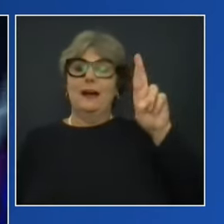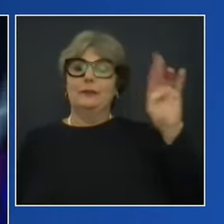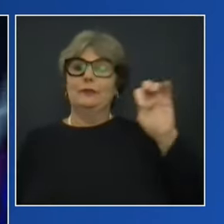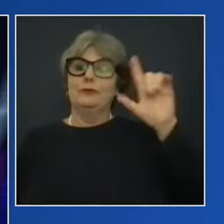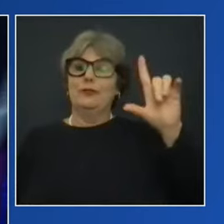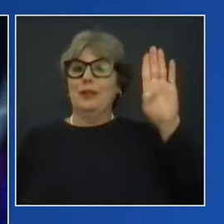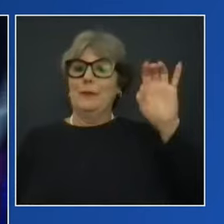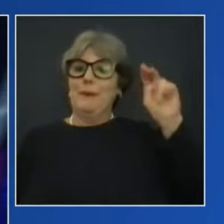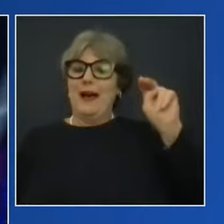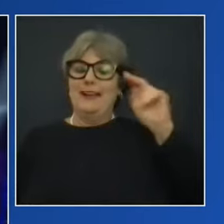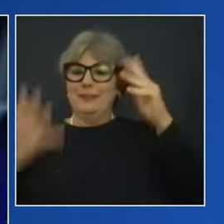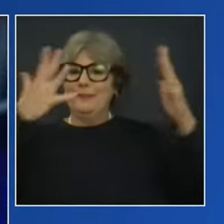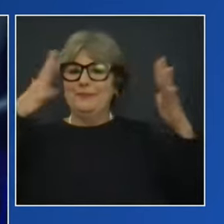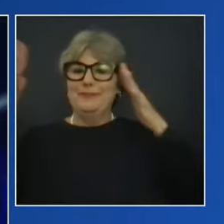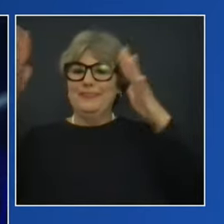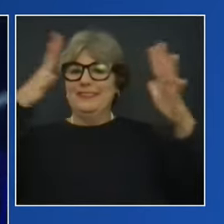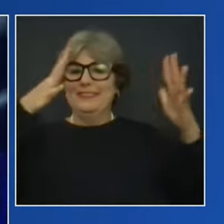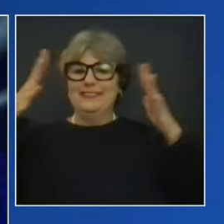Biden.